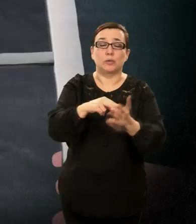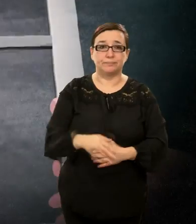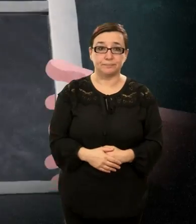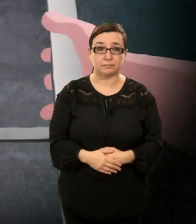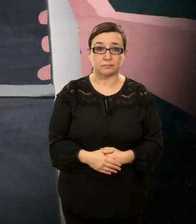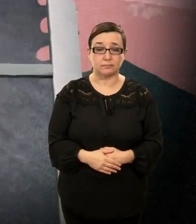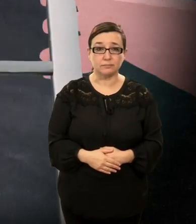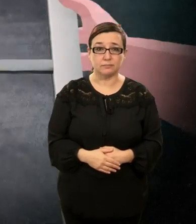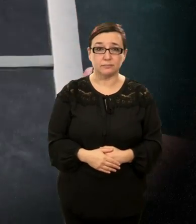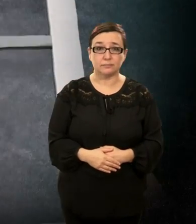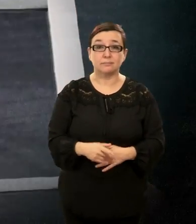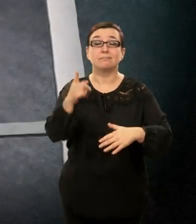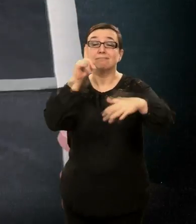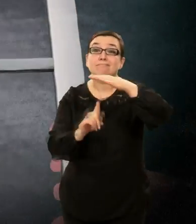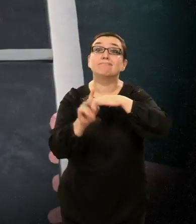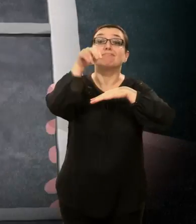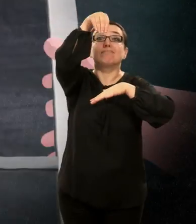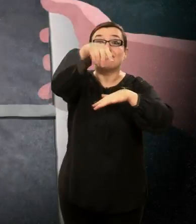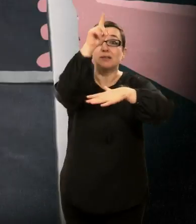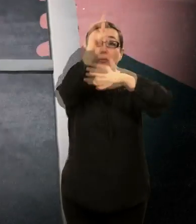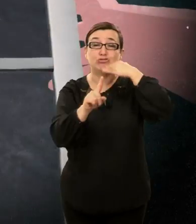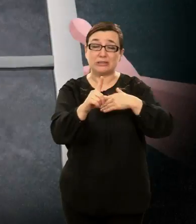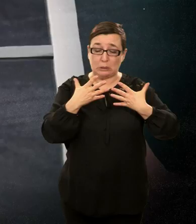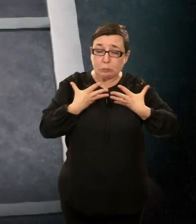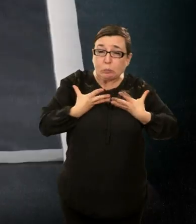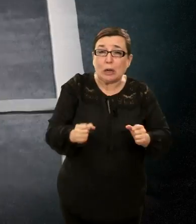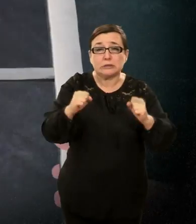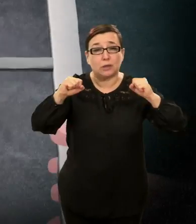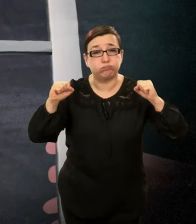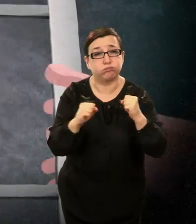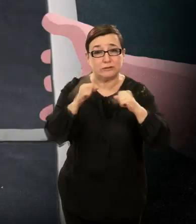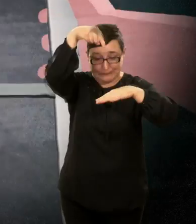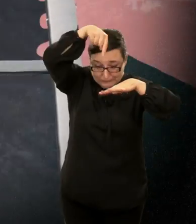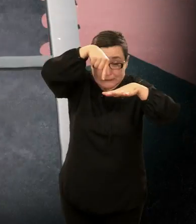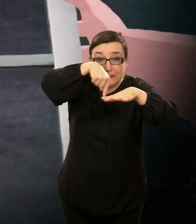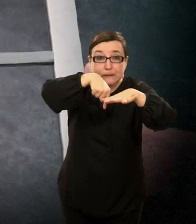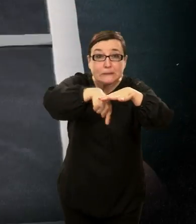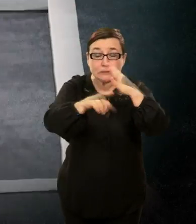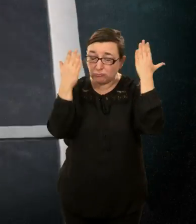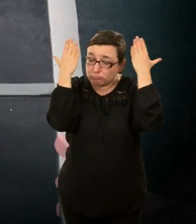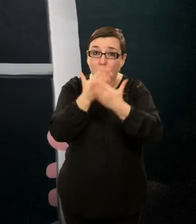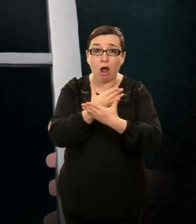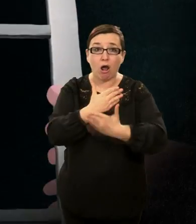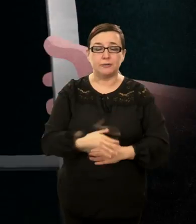Cold and wet, Fasson and Grazier board the submarine, climbing down the conning tower into the blackness